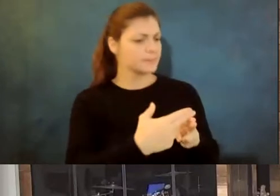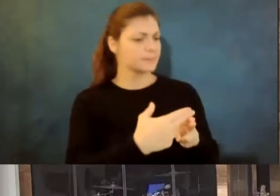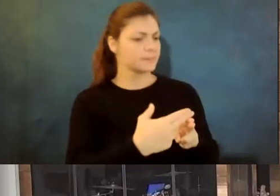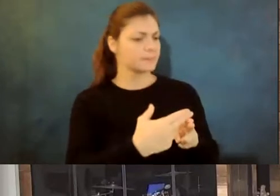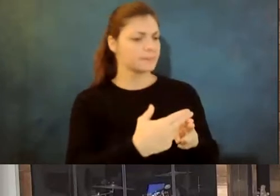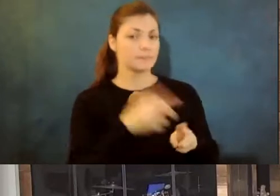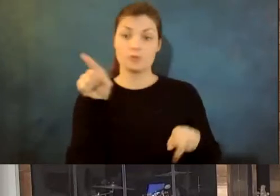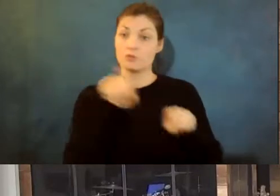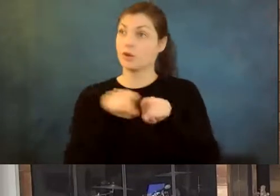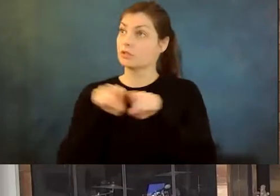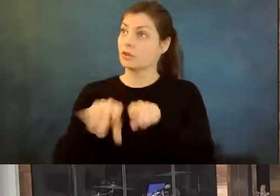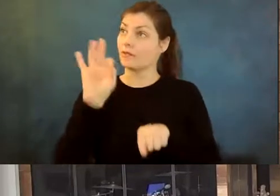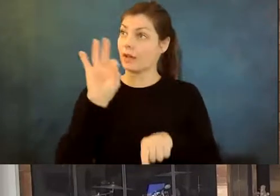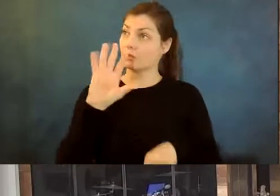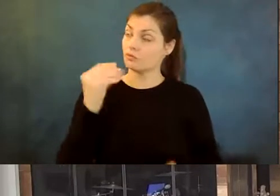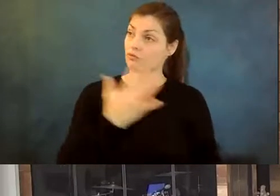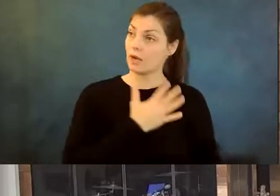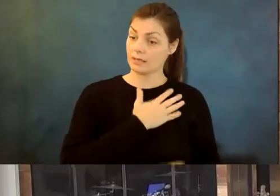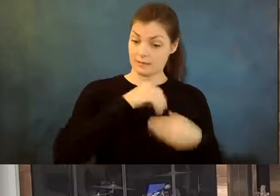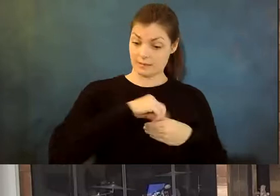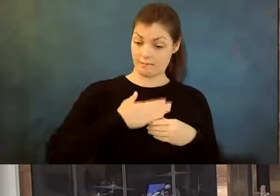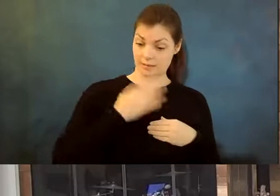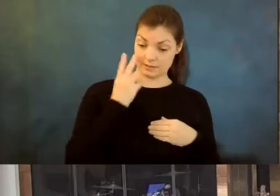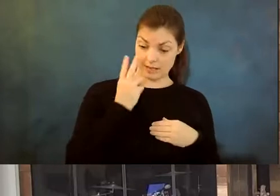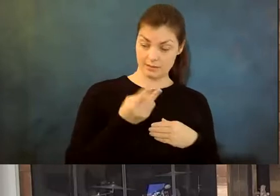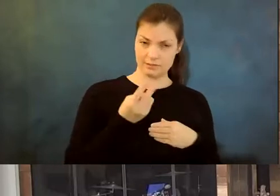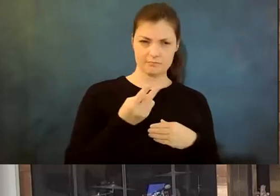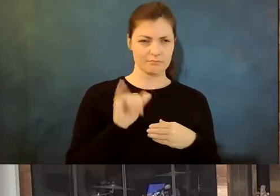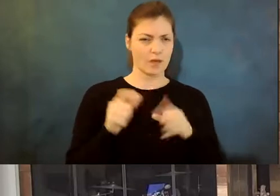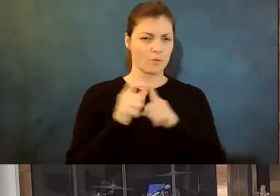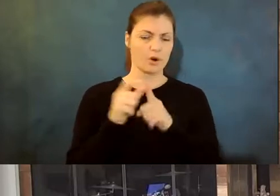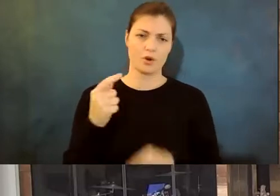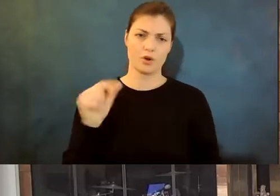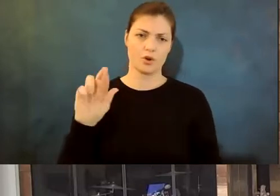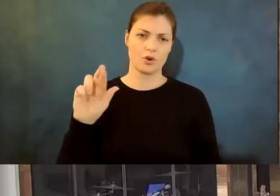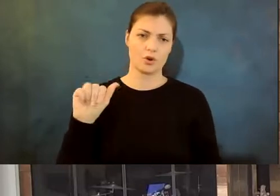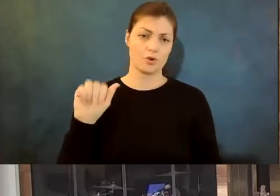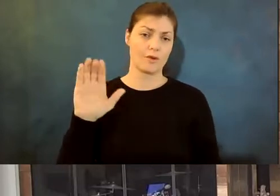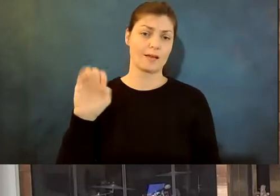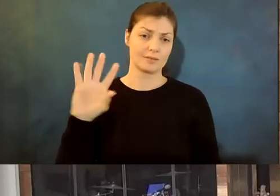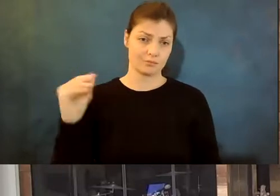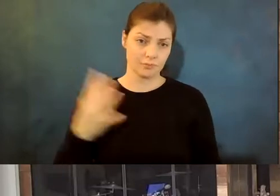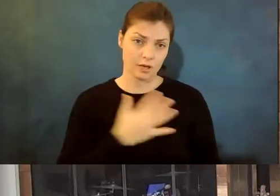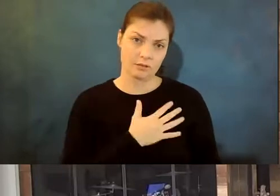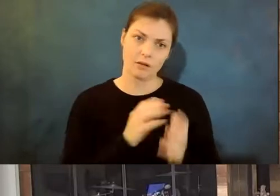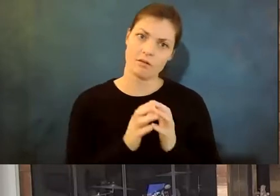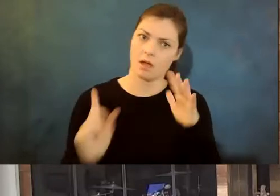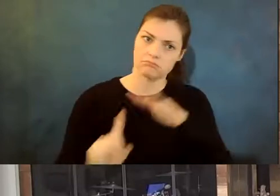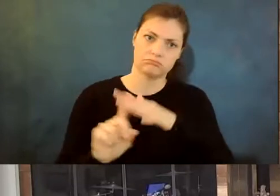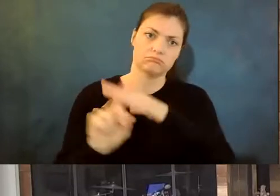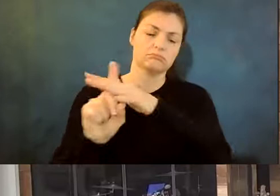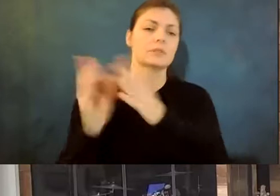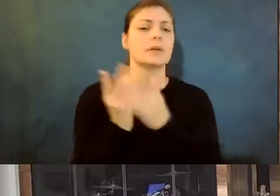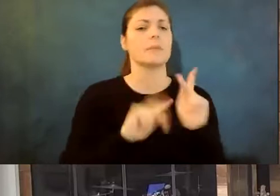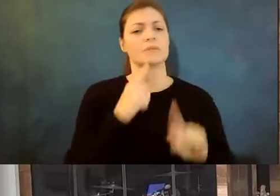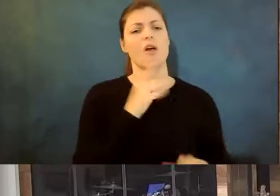you have also found grace in my sight." You're going to see that word grace show up a bunch of times in a row. Let me just tell you something. Some people say there's the Old